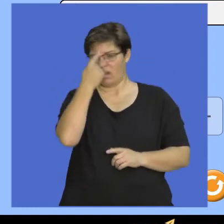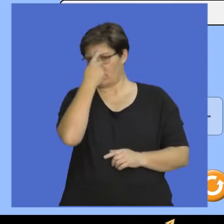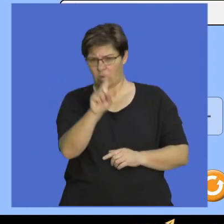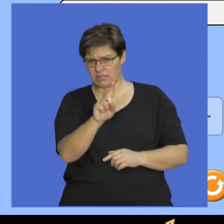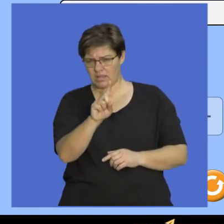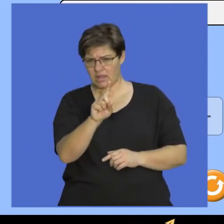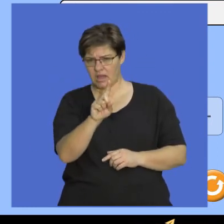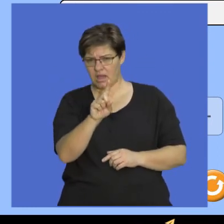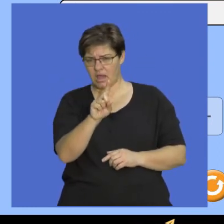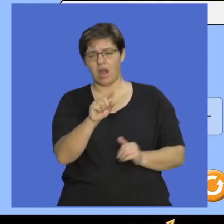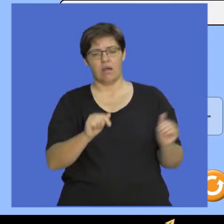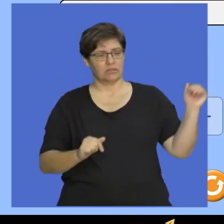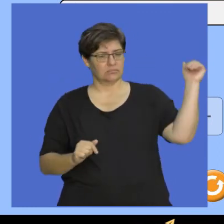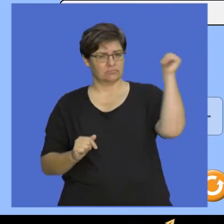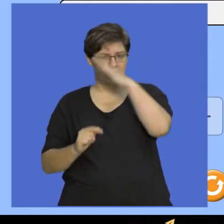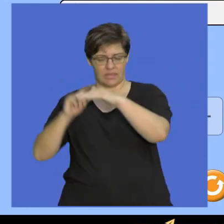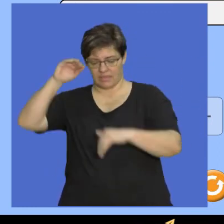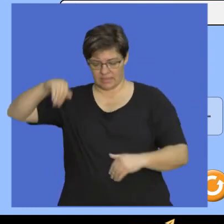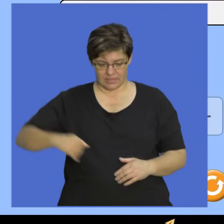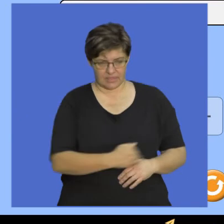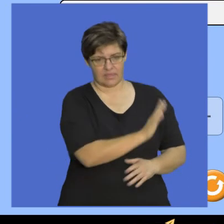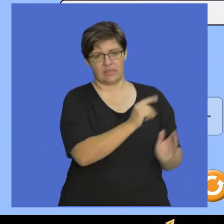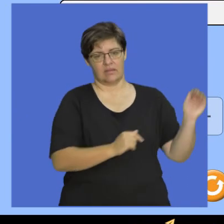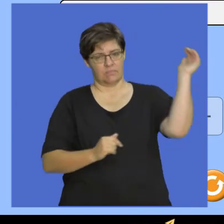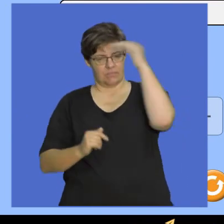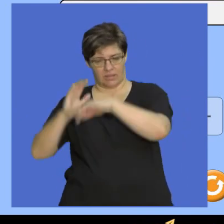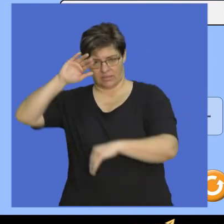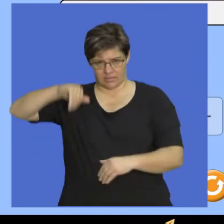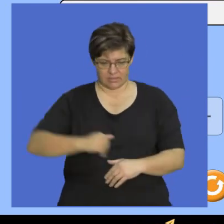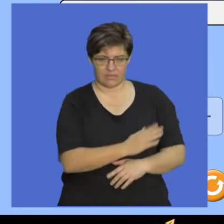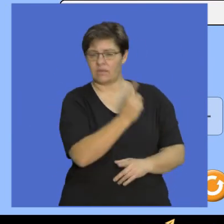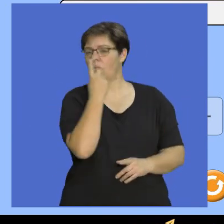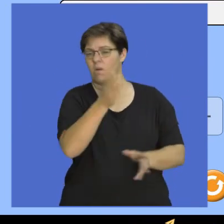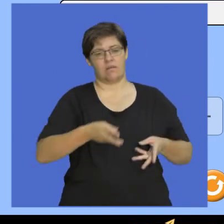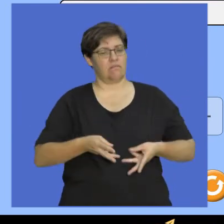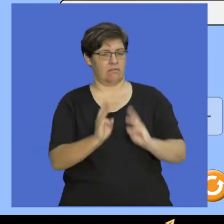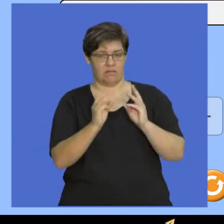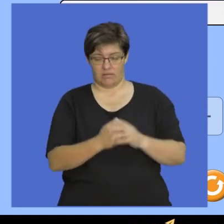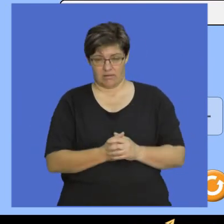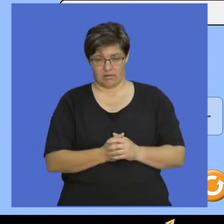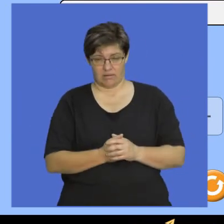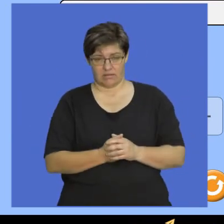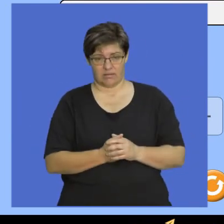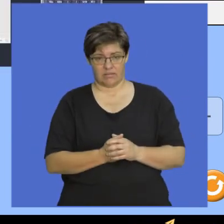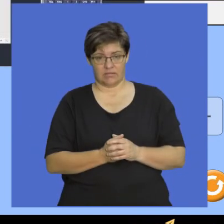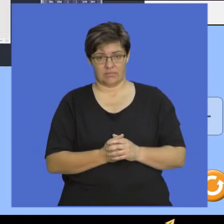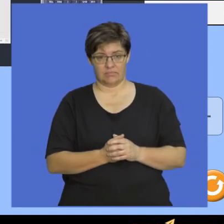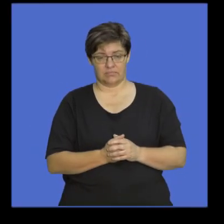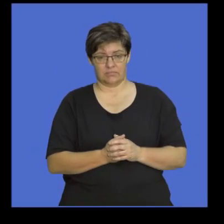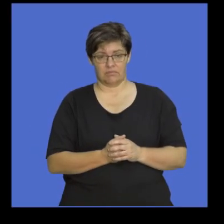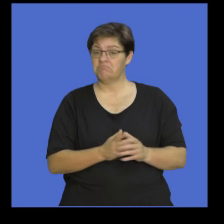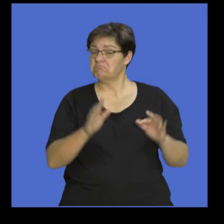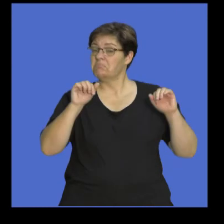that? There is only one path that current uses actually in the circuit, right? So if we